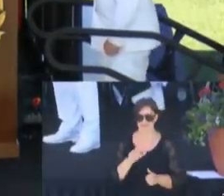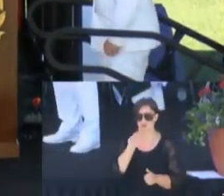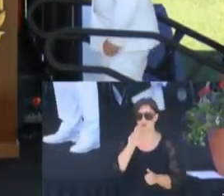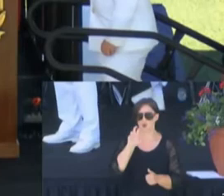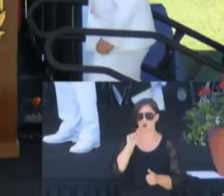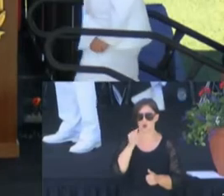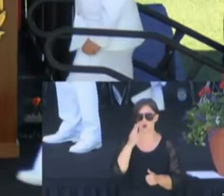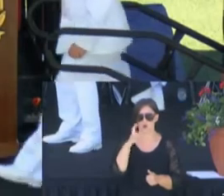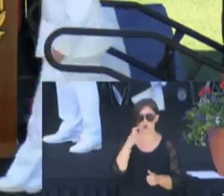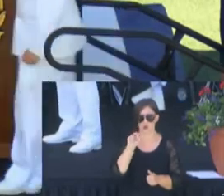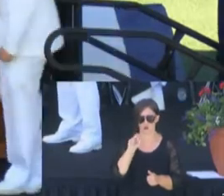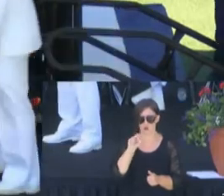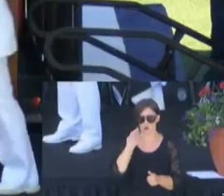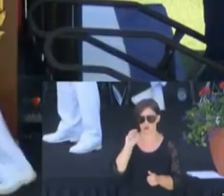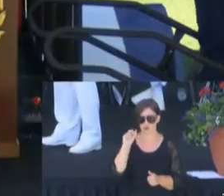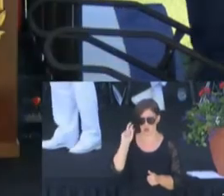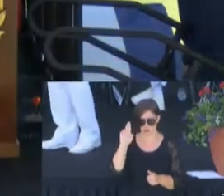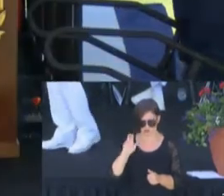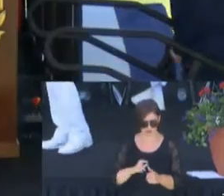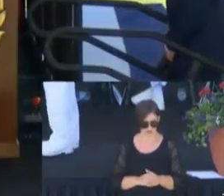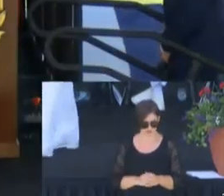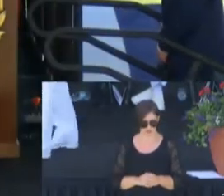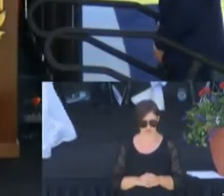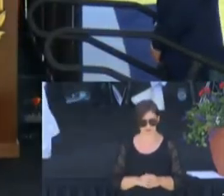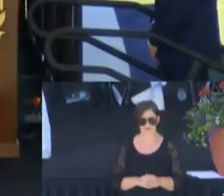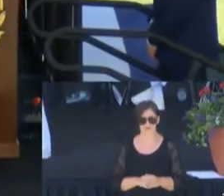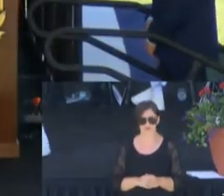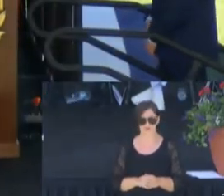Arthur Evan Riddle.